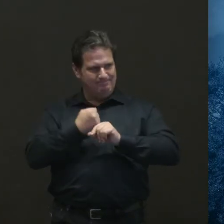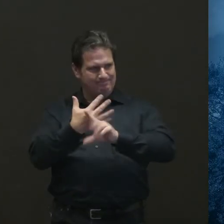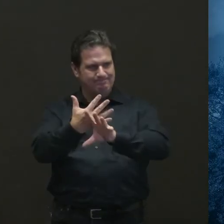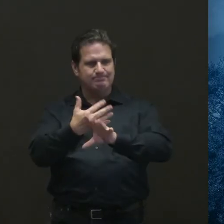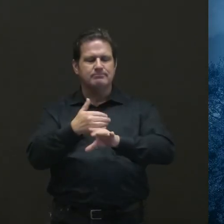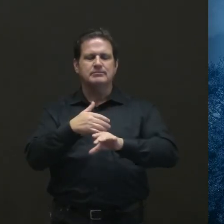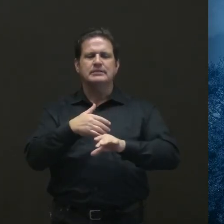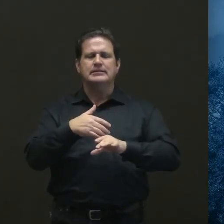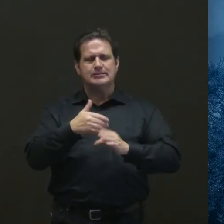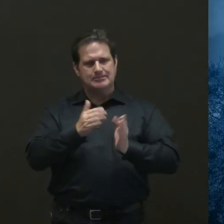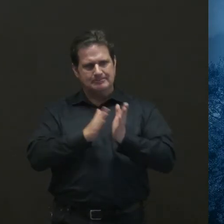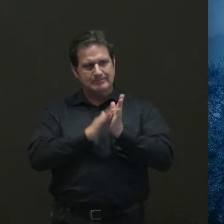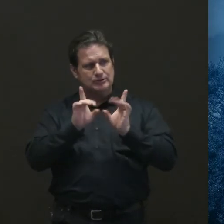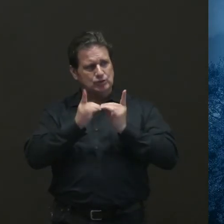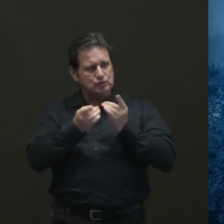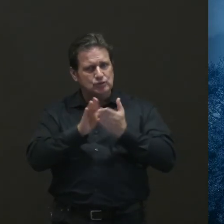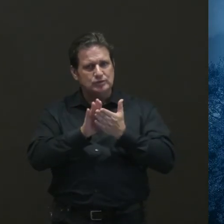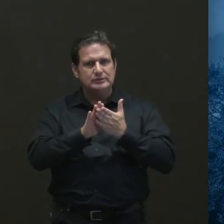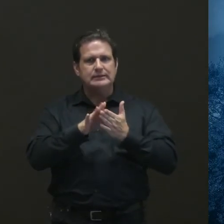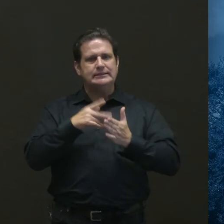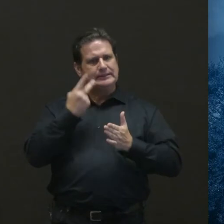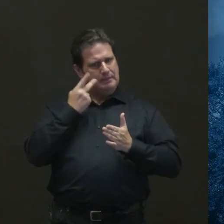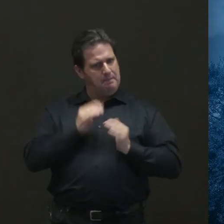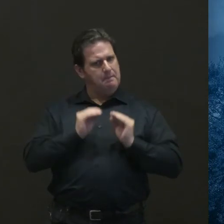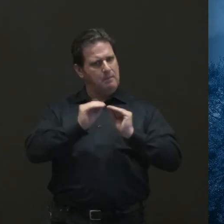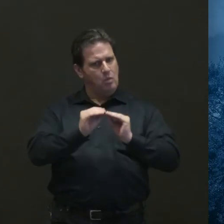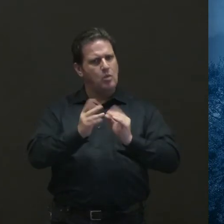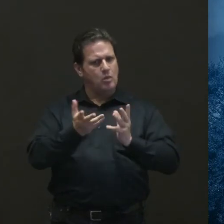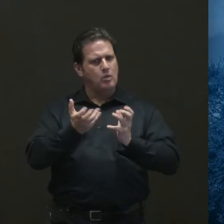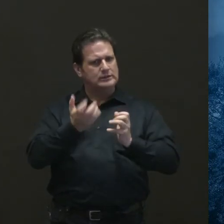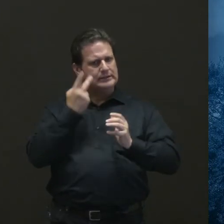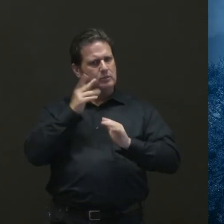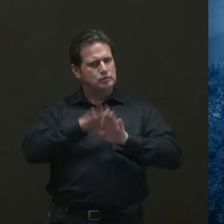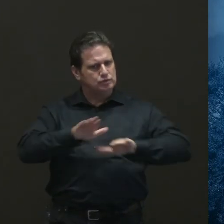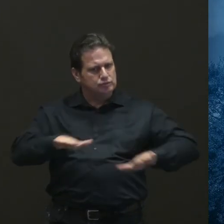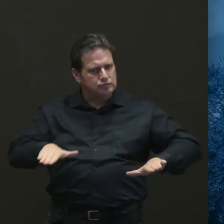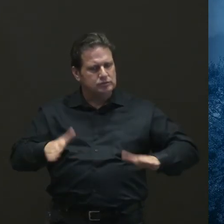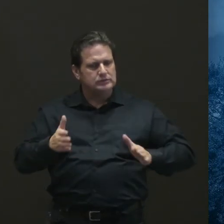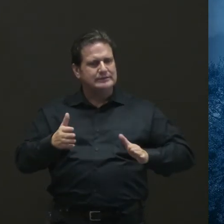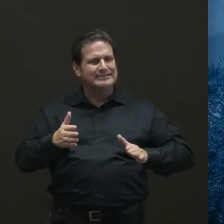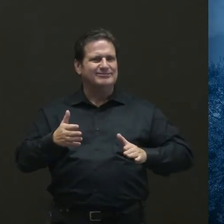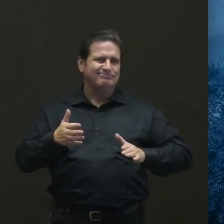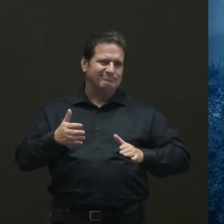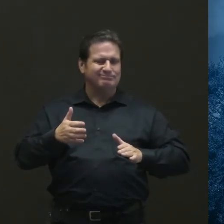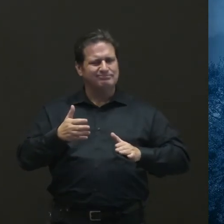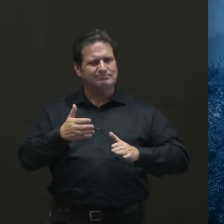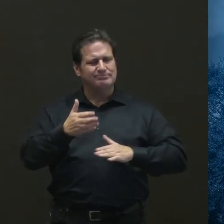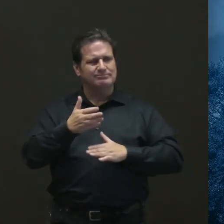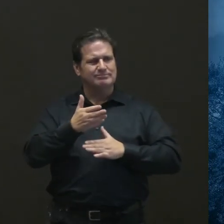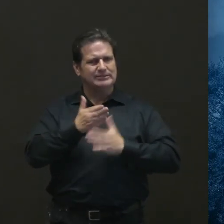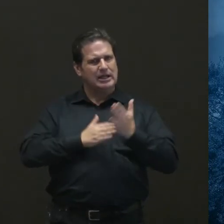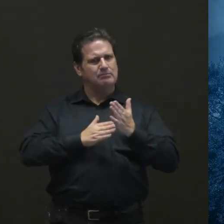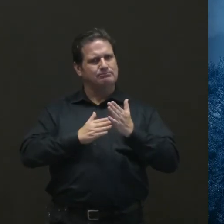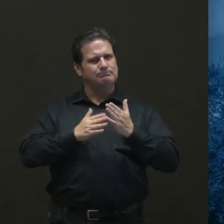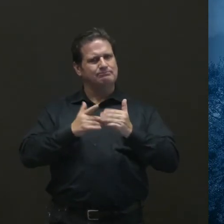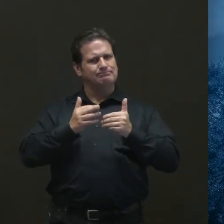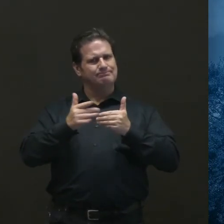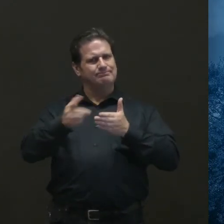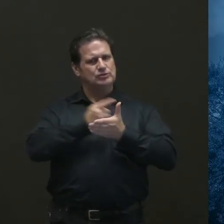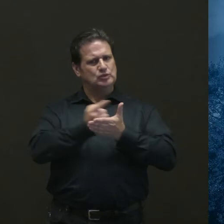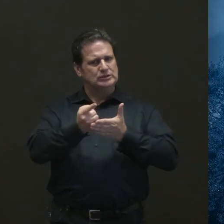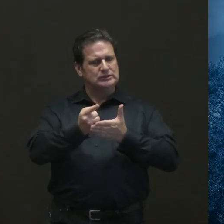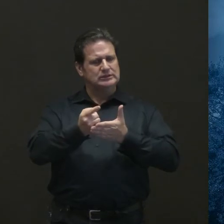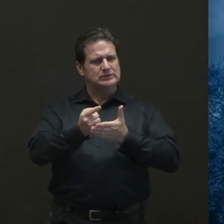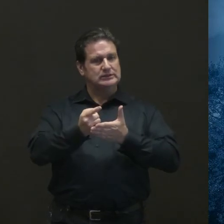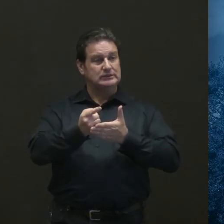kudos to districts and schools. I'd like to see more children in at least some period of time during the week, and we've